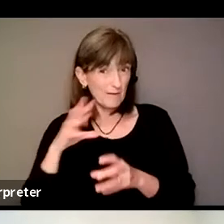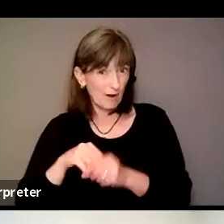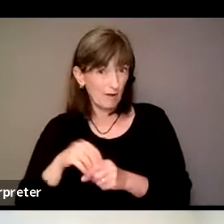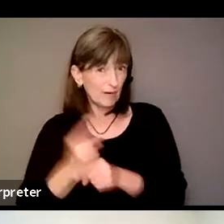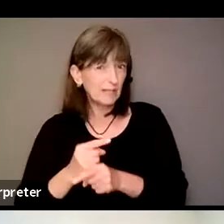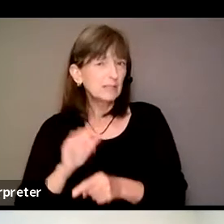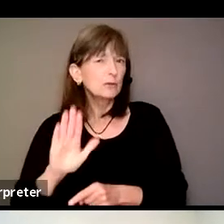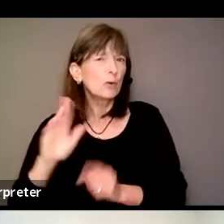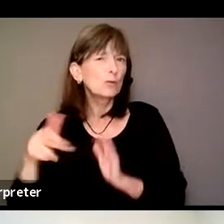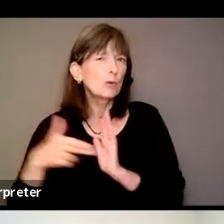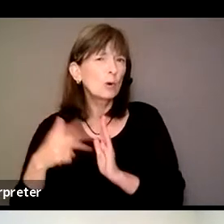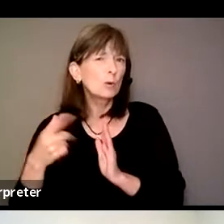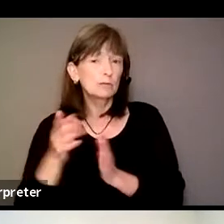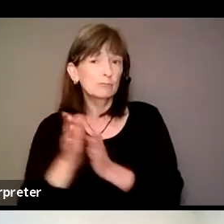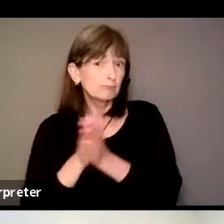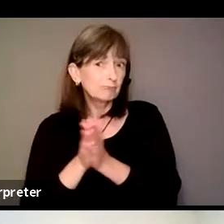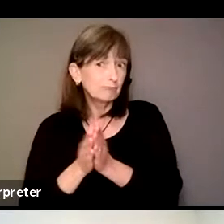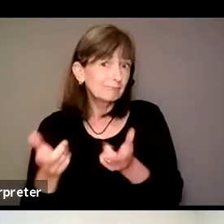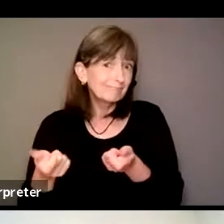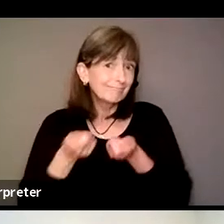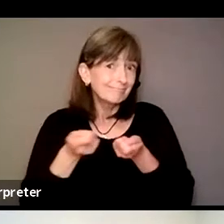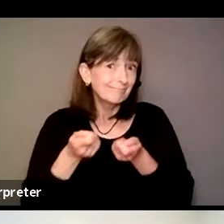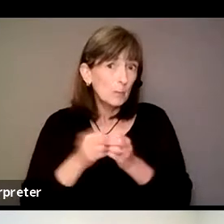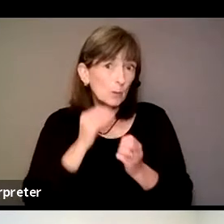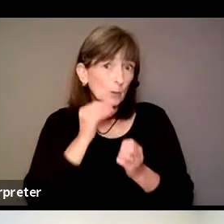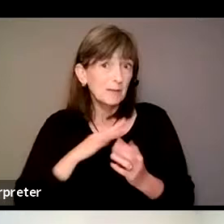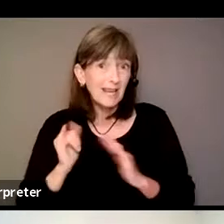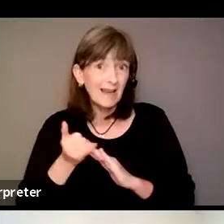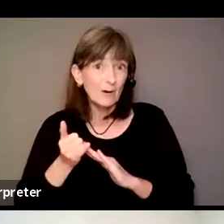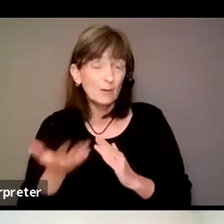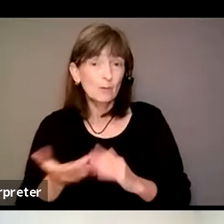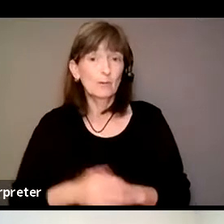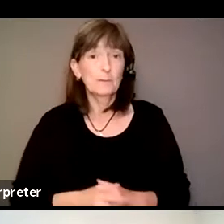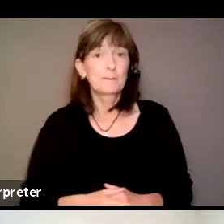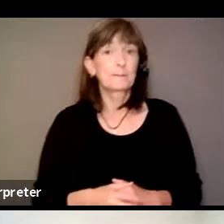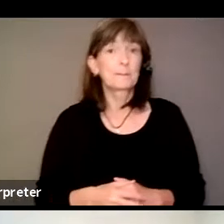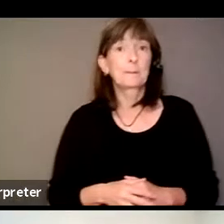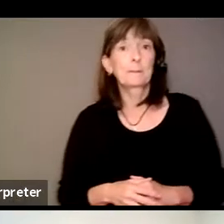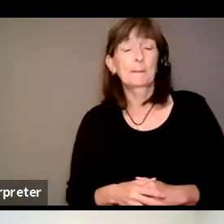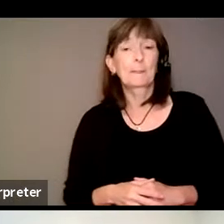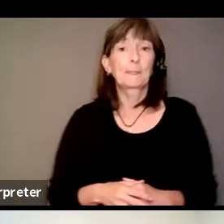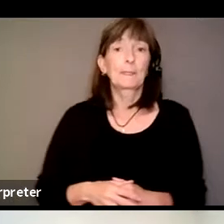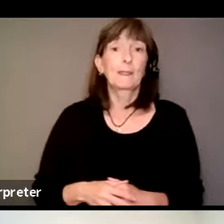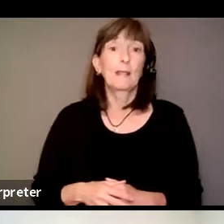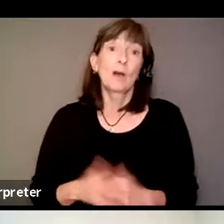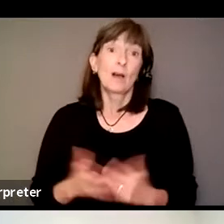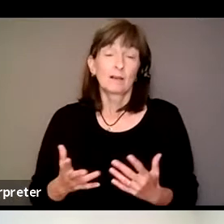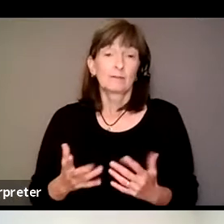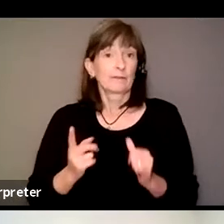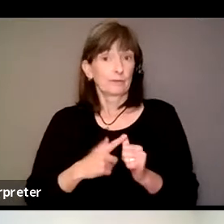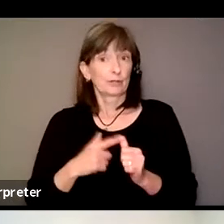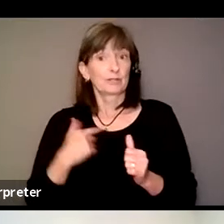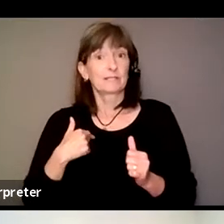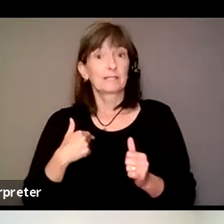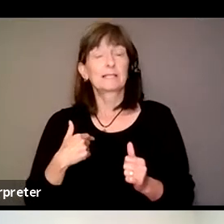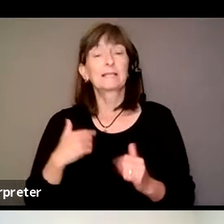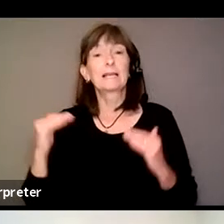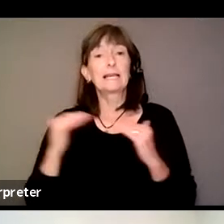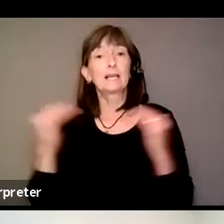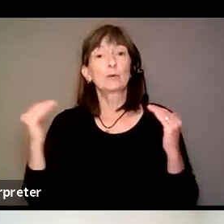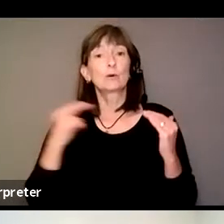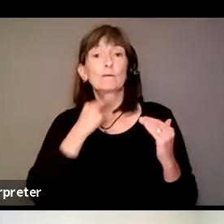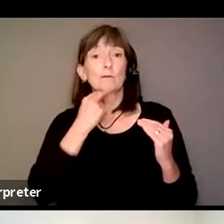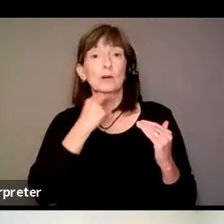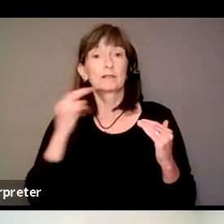want to be part, or what do you think we can do to get more women involved? Well, first of all, I'd like to certainly commend that Equal Voice Newfoundland